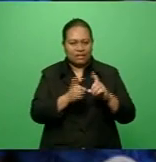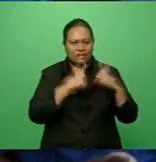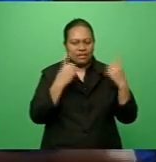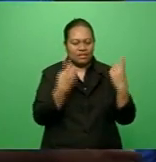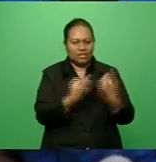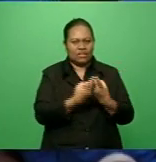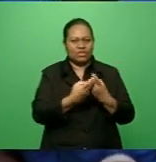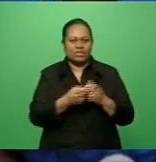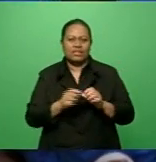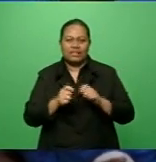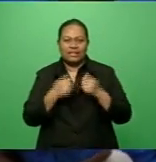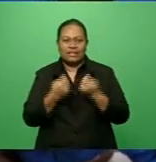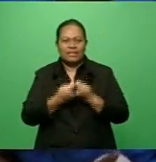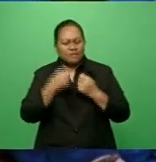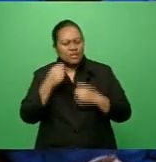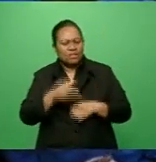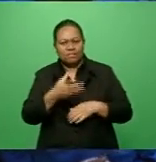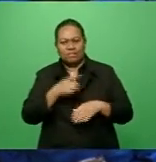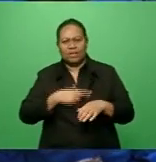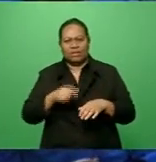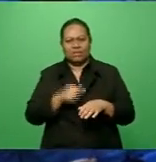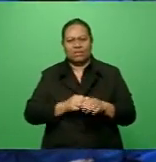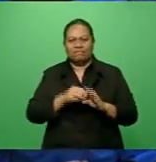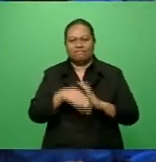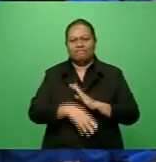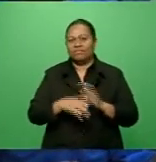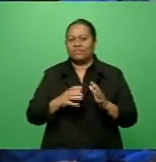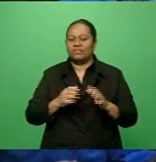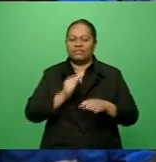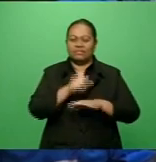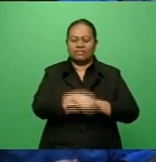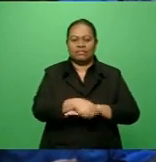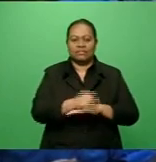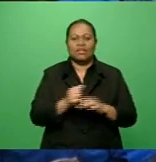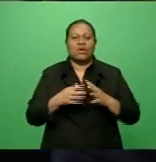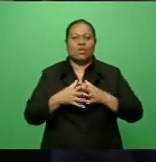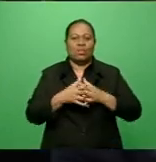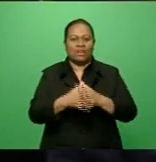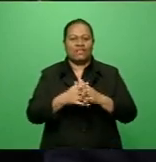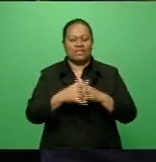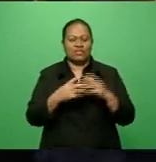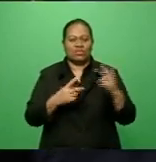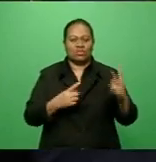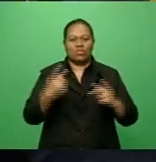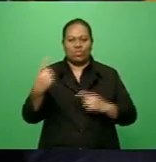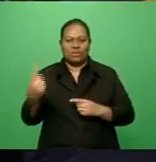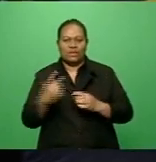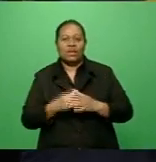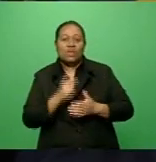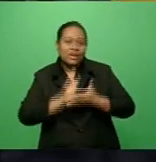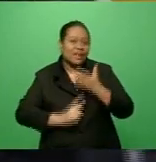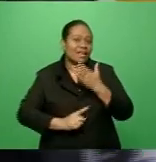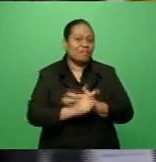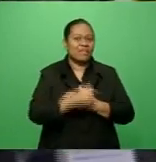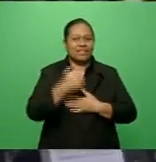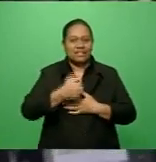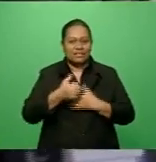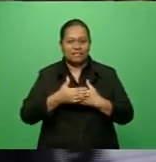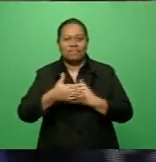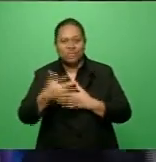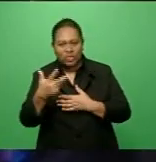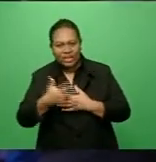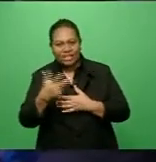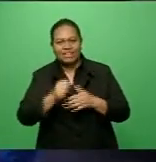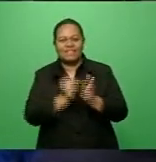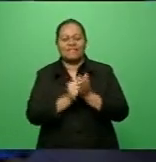side were crowned winners last year after beating Western Division 2-1 in the final. The 3-day tournament will be held from the 16th to the